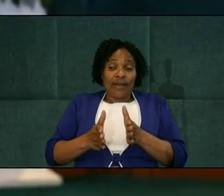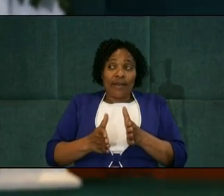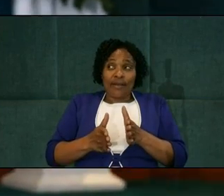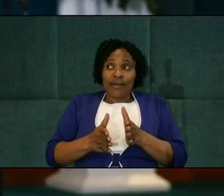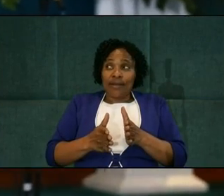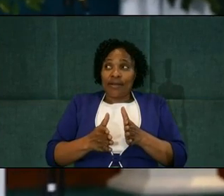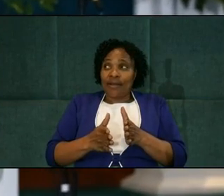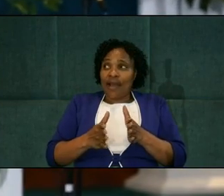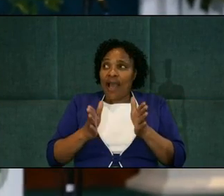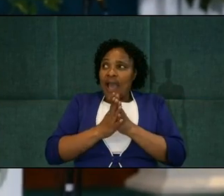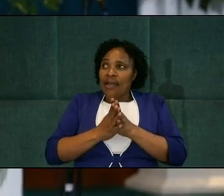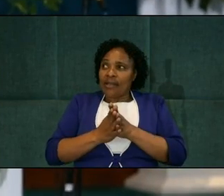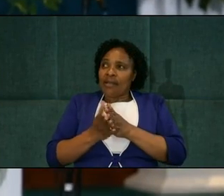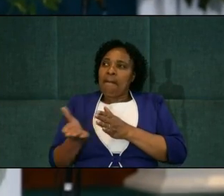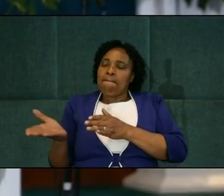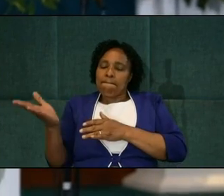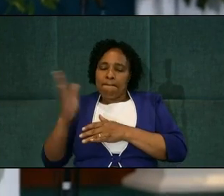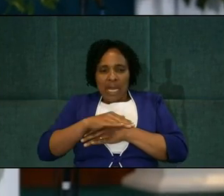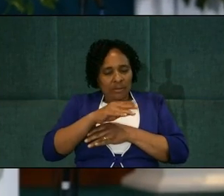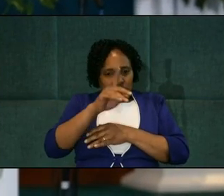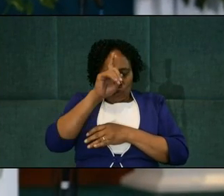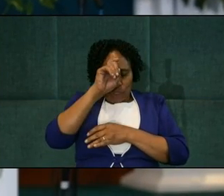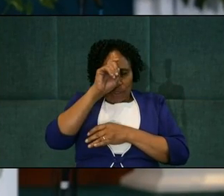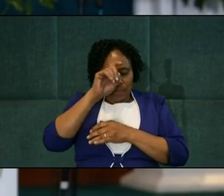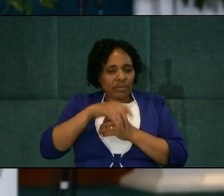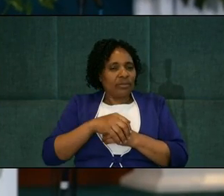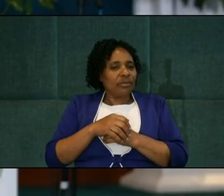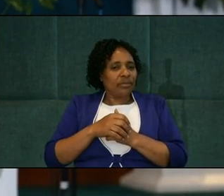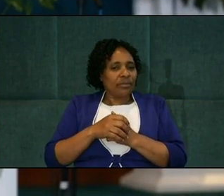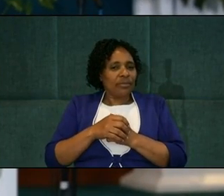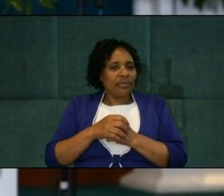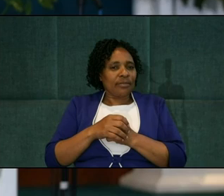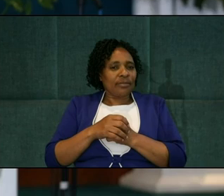going back to Egypt.